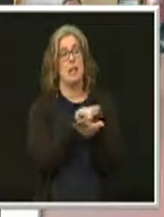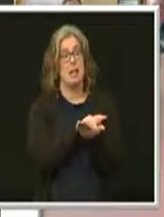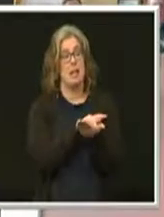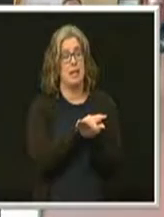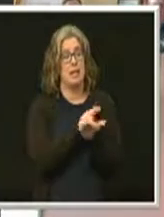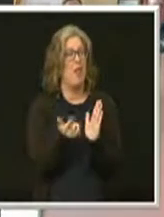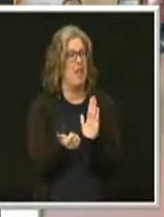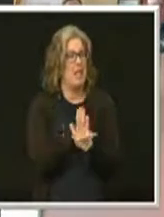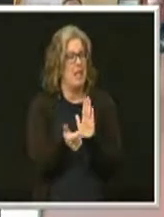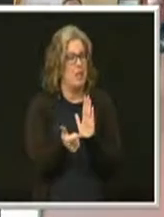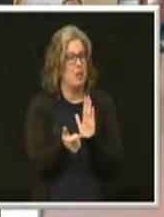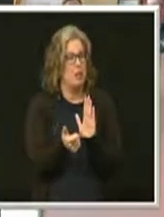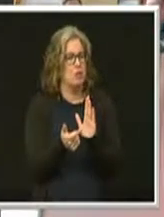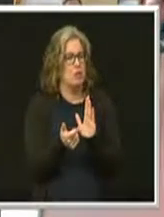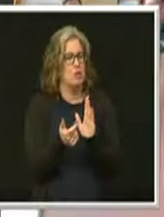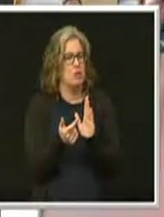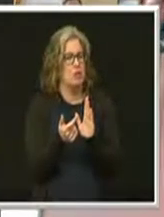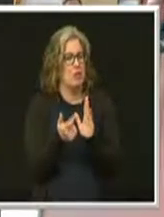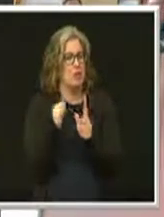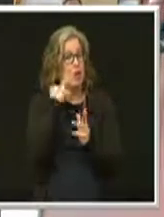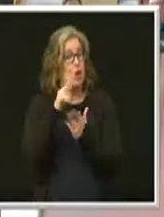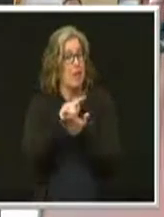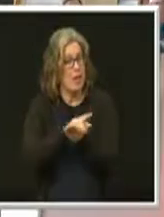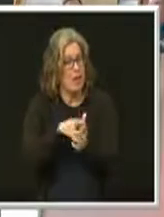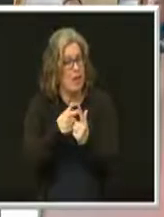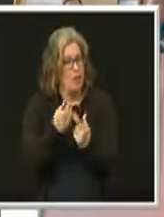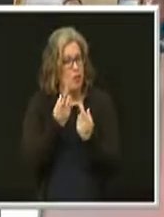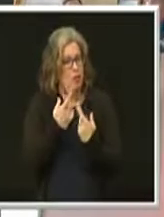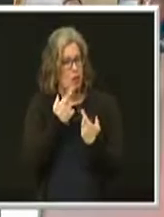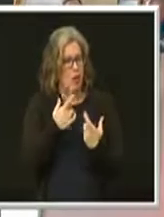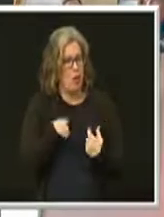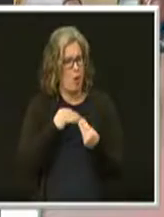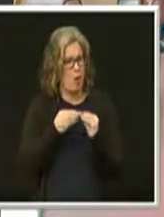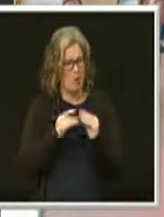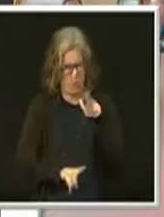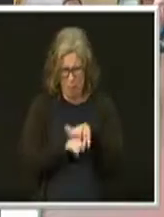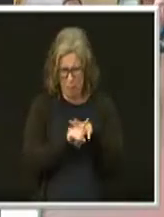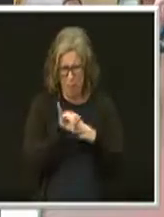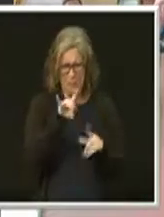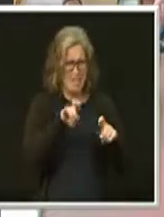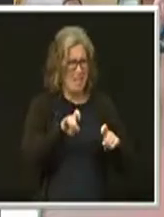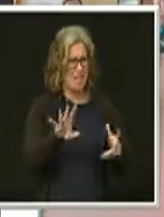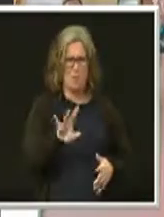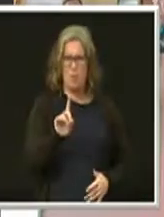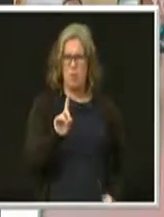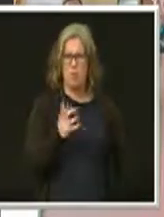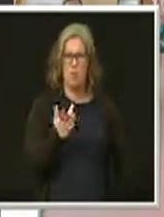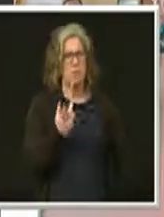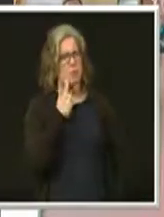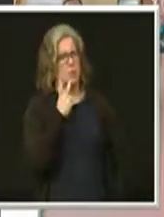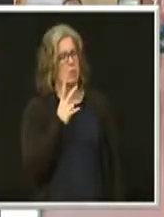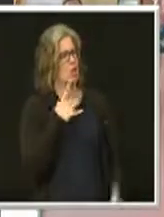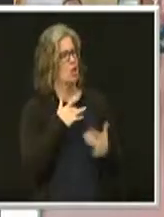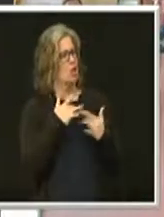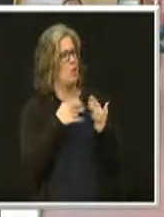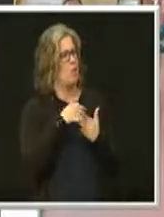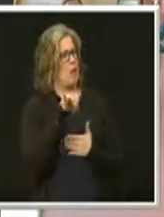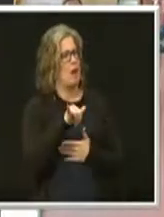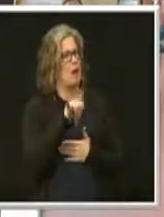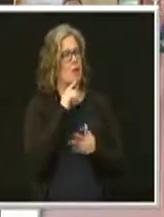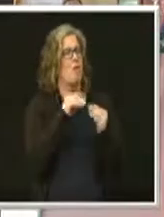report their figures as well. So we're concerned about these pop-up sites that are you're seeing in the city right now. So more